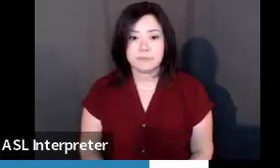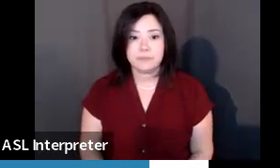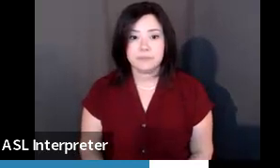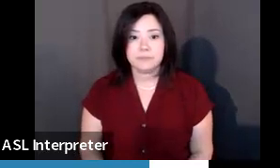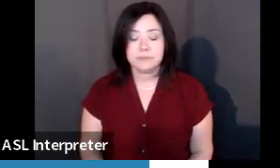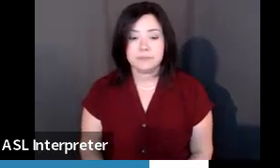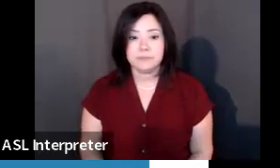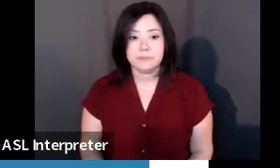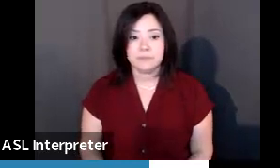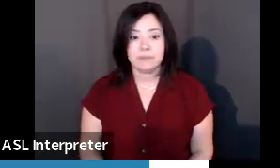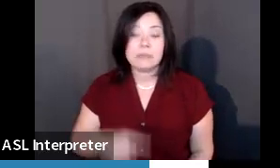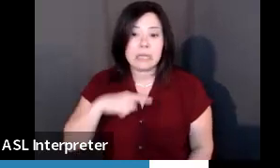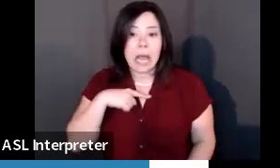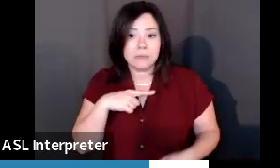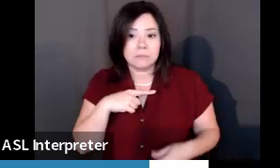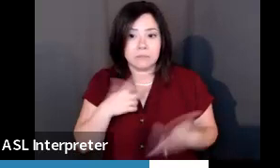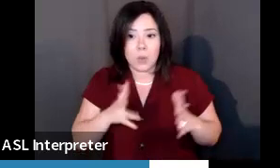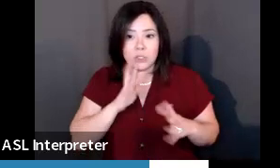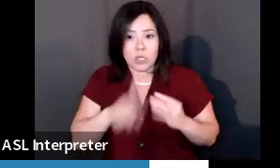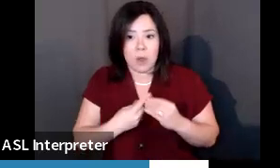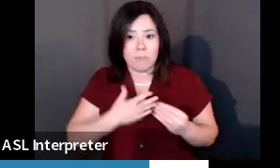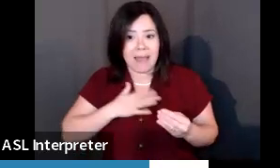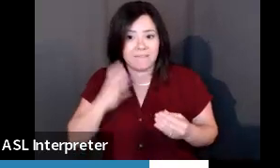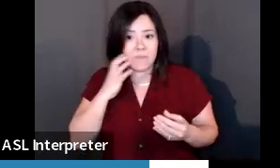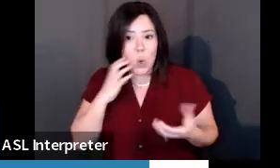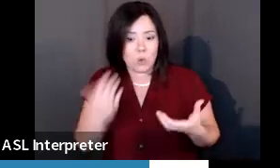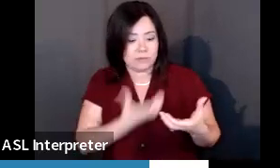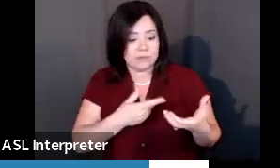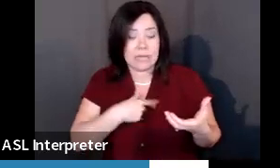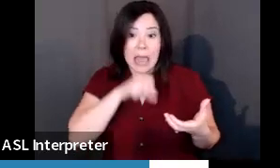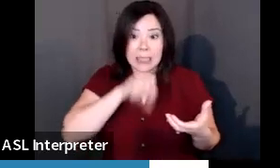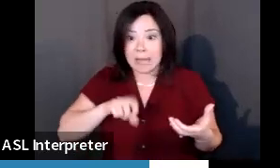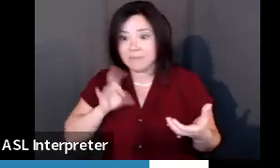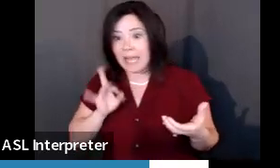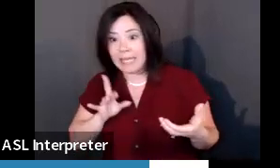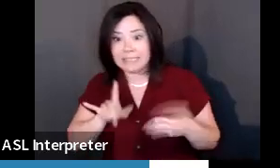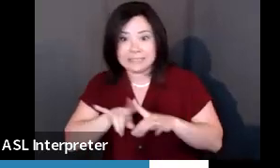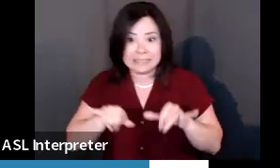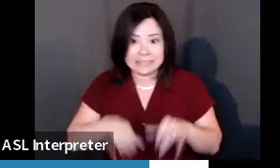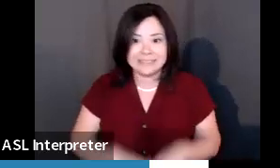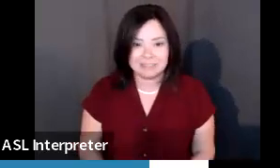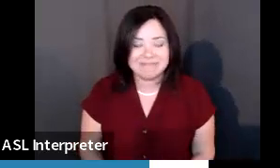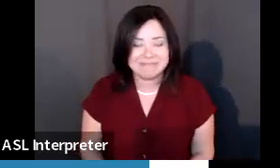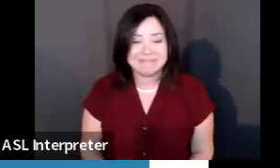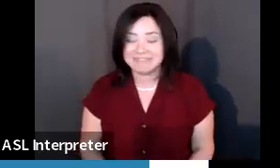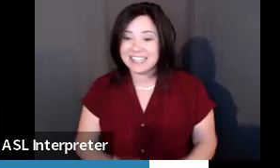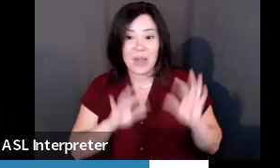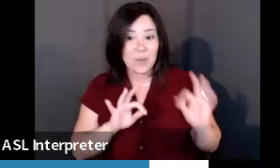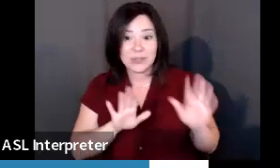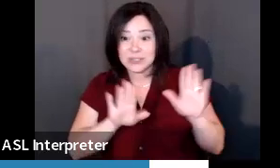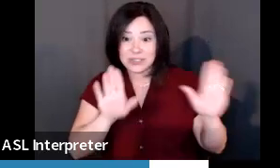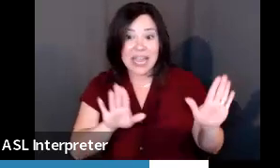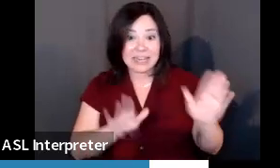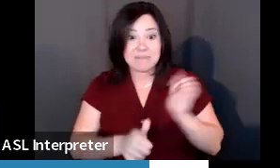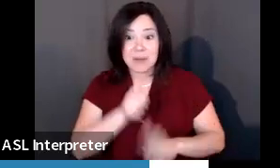I mentioned my phone. That's probably, I have a love-hate relationship with that. It works great when it works, and